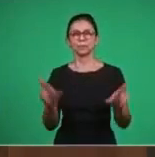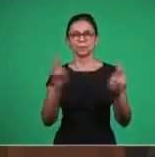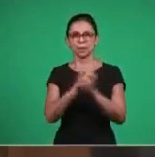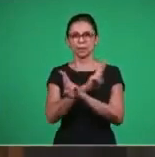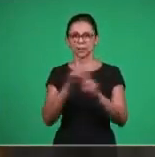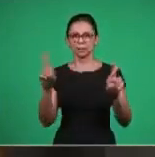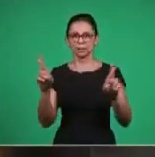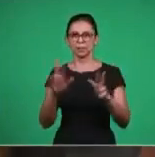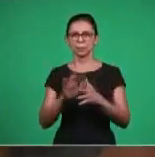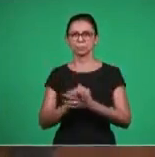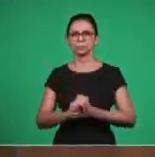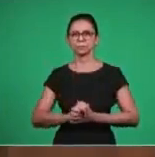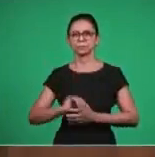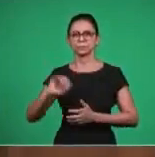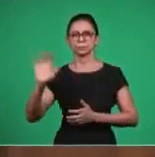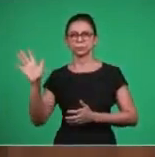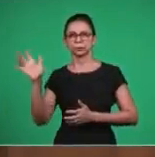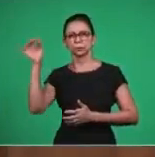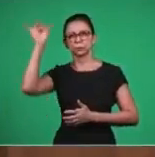oxen, so that Braden